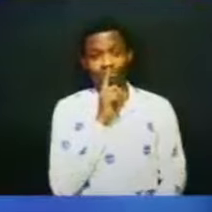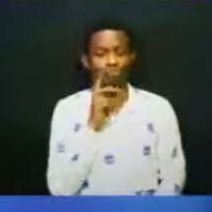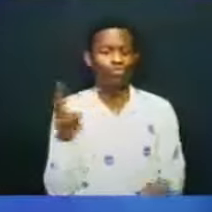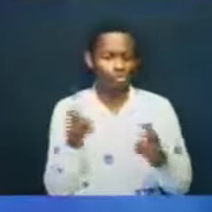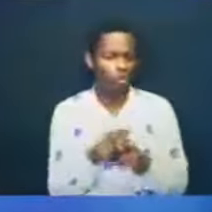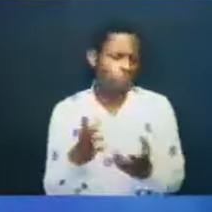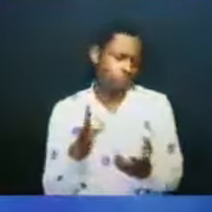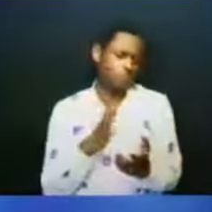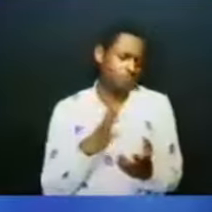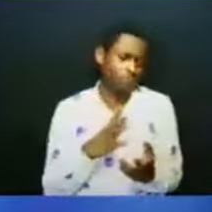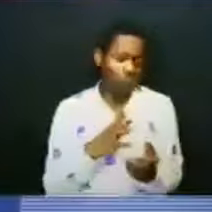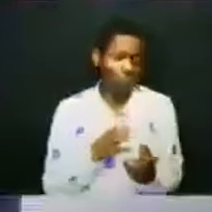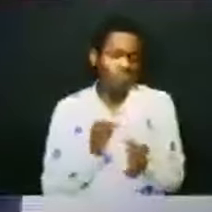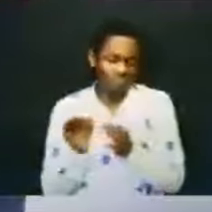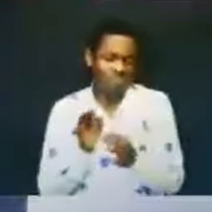inherited.